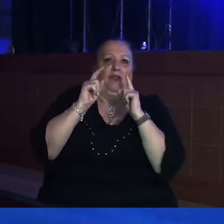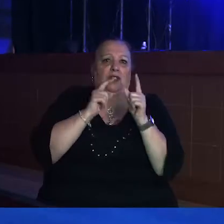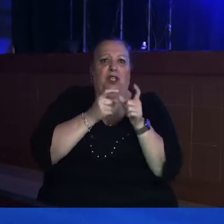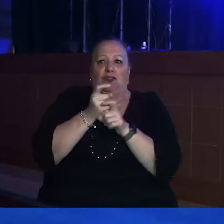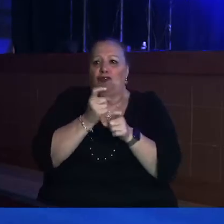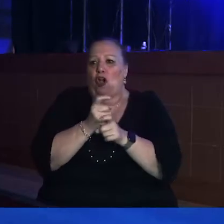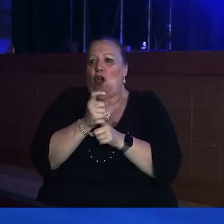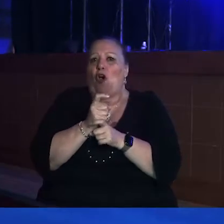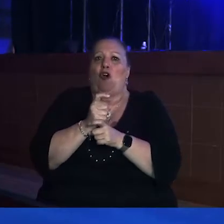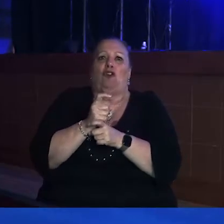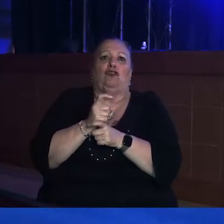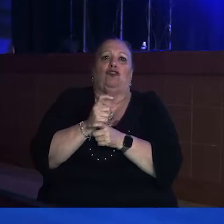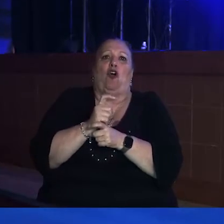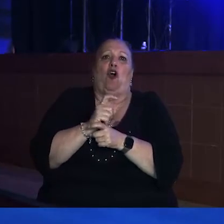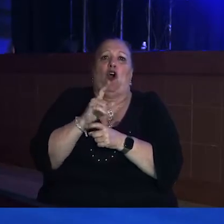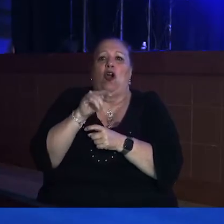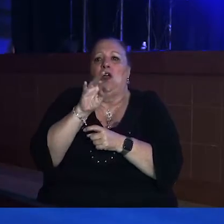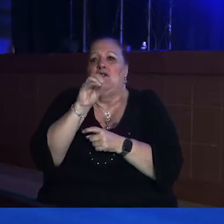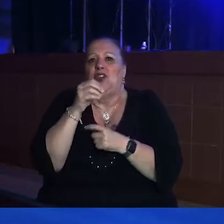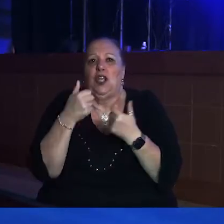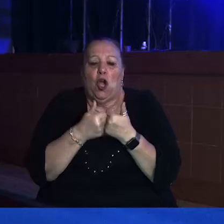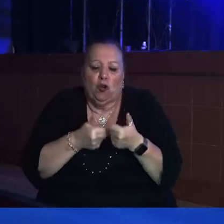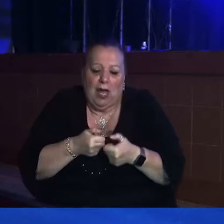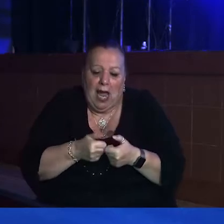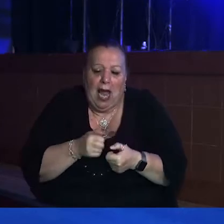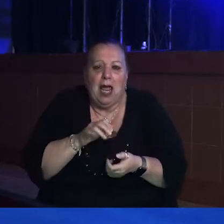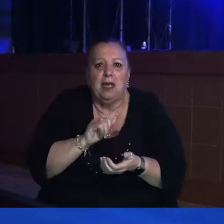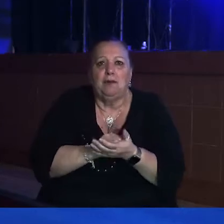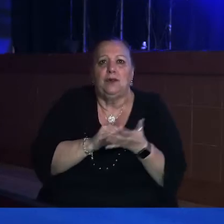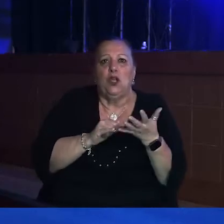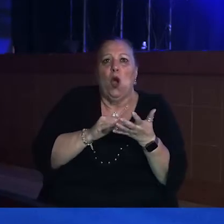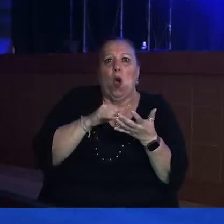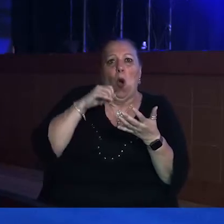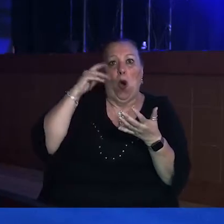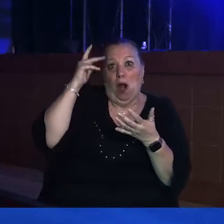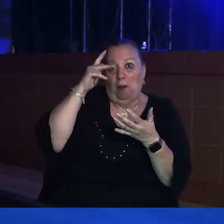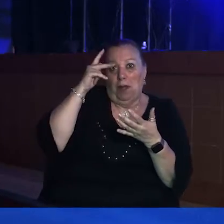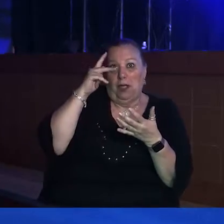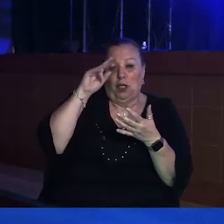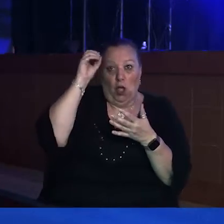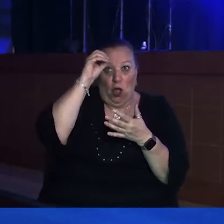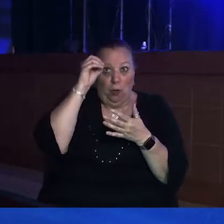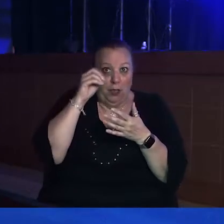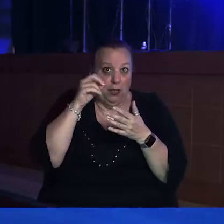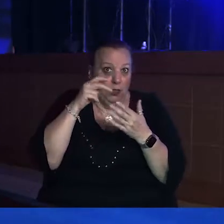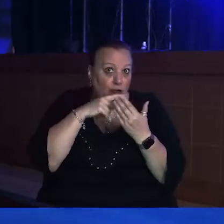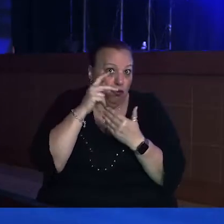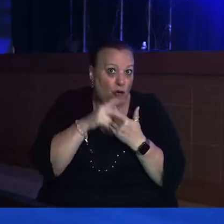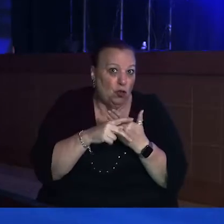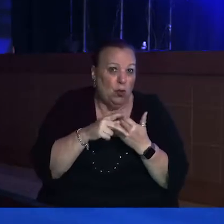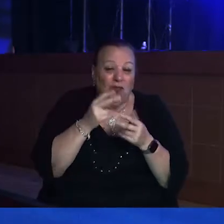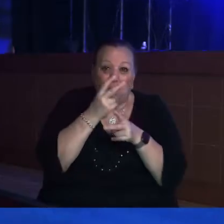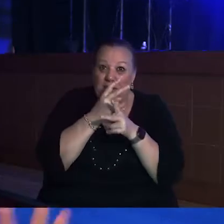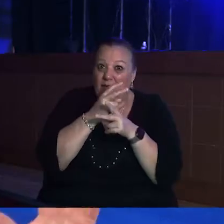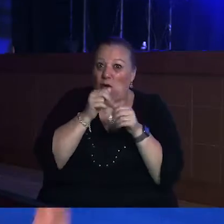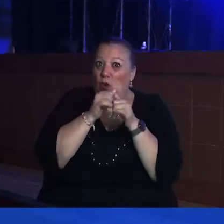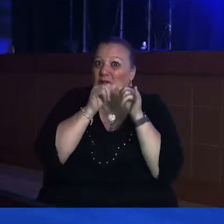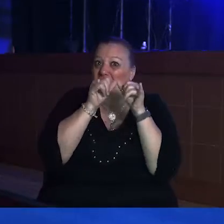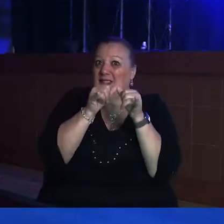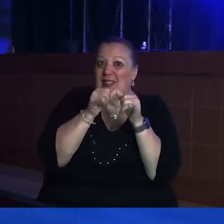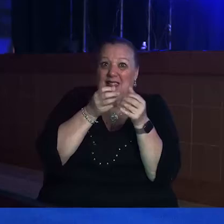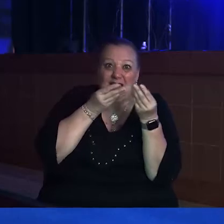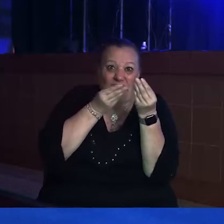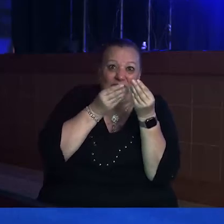social media or political opinion shows, we have to be careful what we're constantly feeding our minds. If you spend a lot of